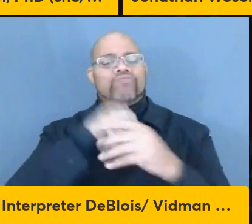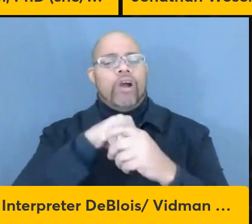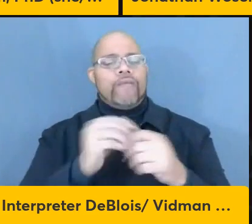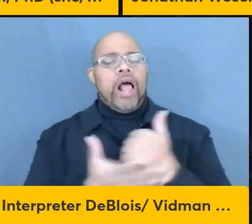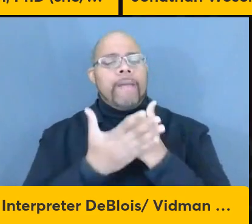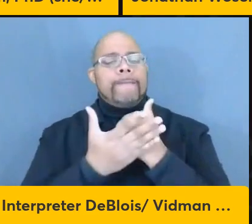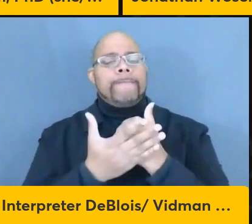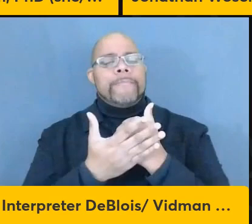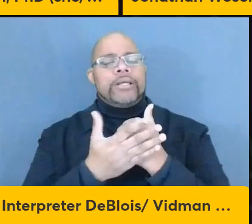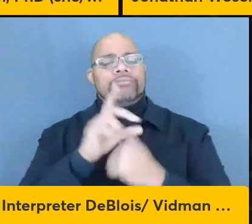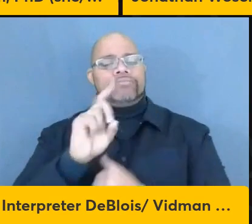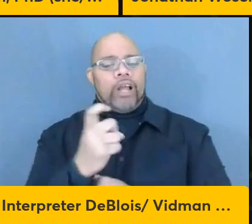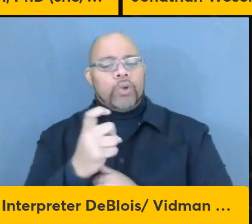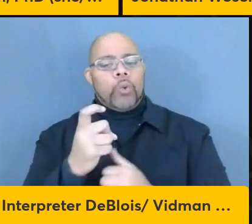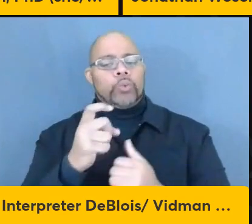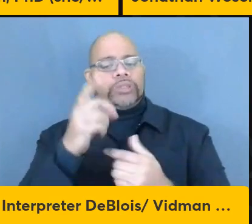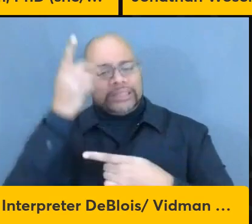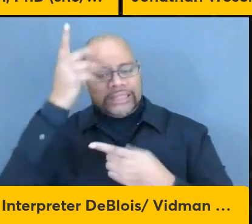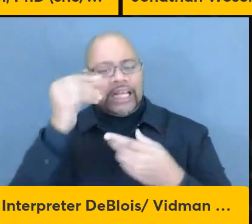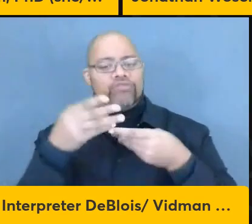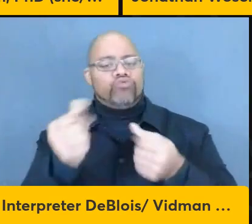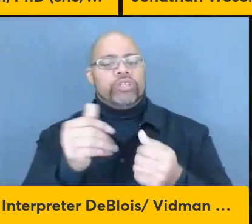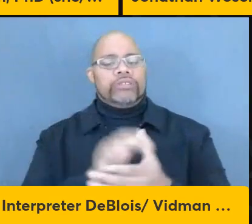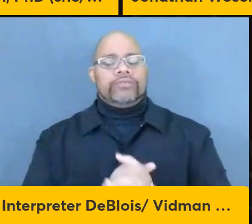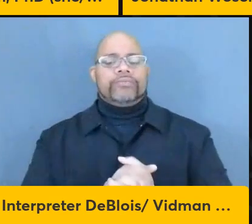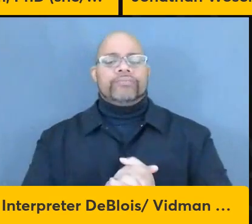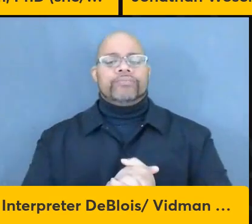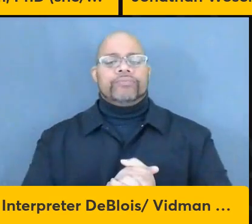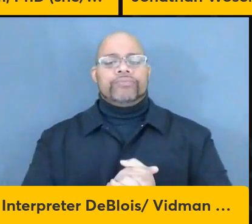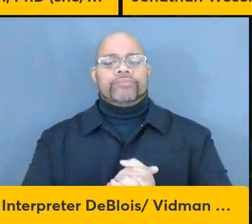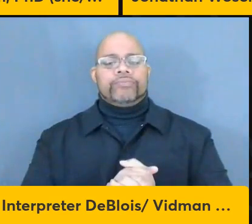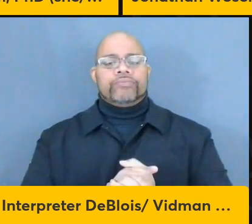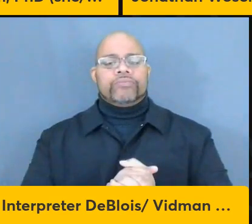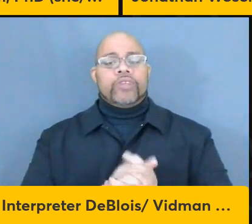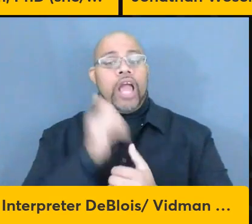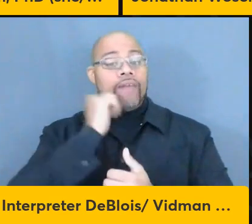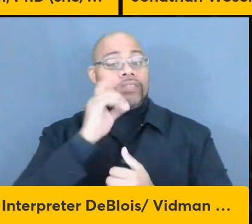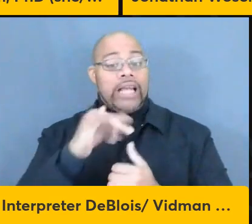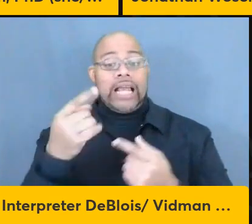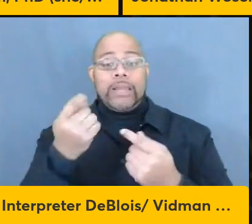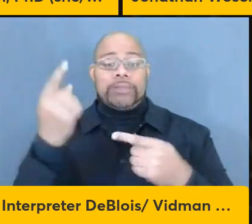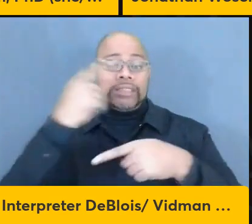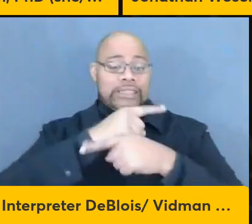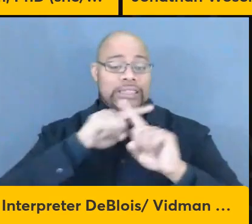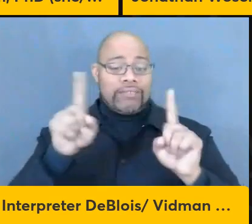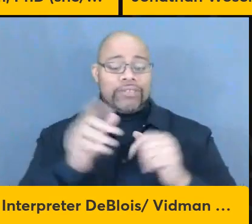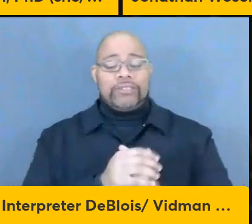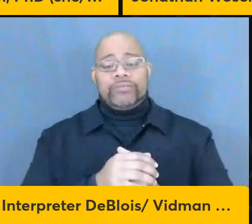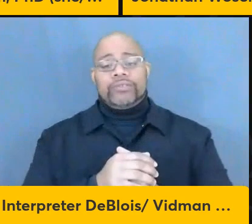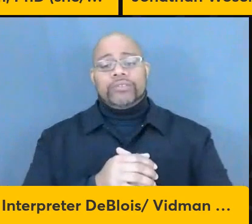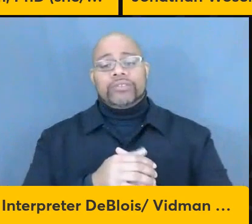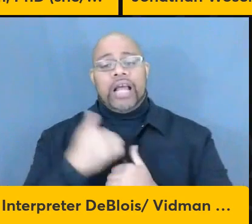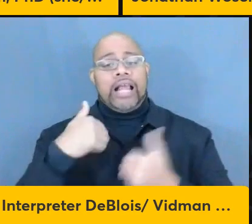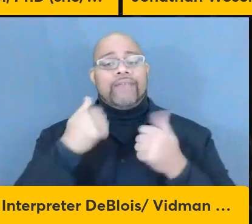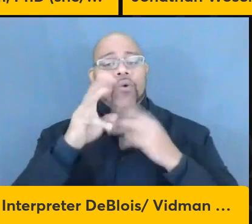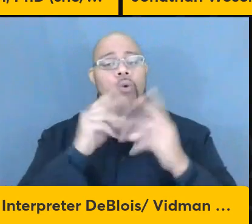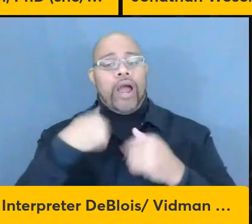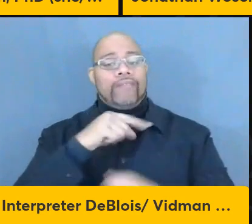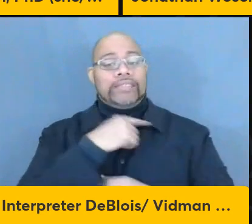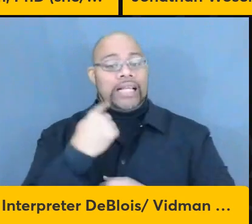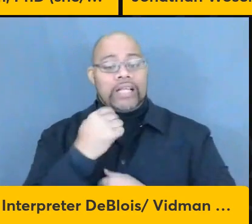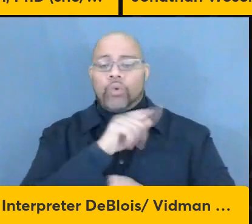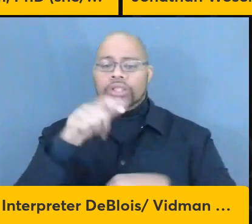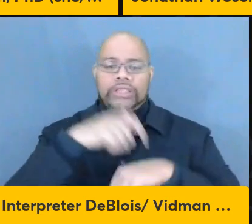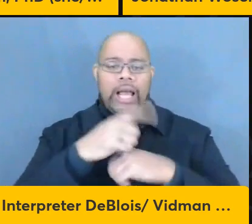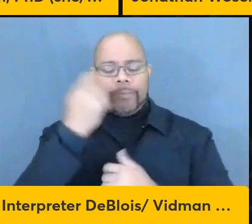us diagnose diseases, treat them. So every day is a little different. I live in a world where I have deadlines all the